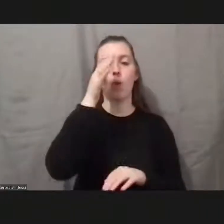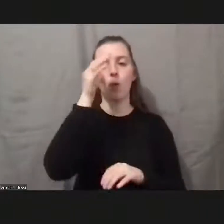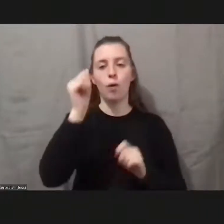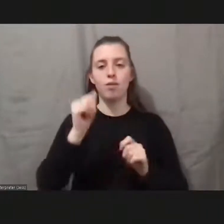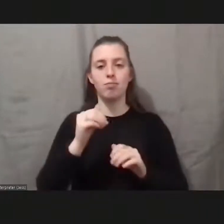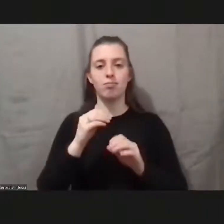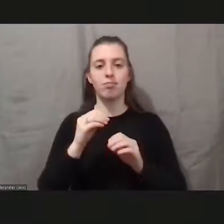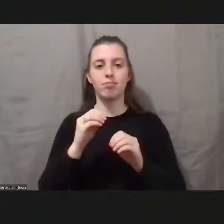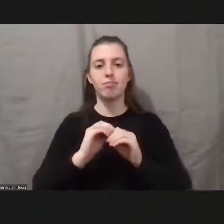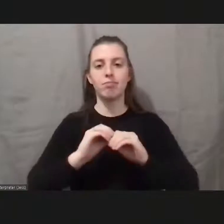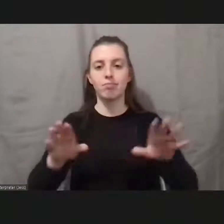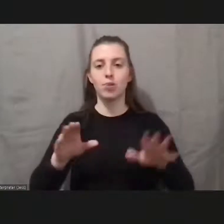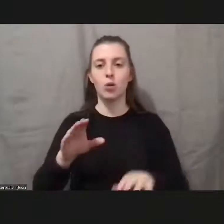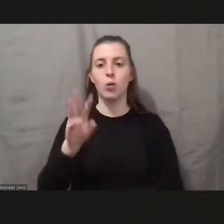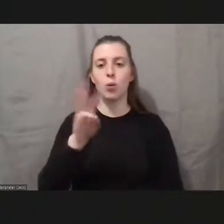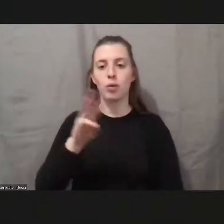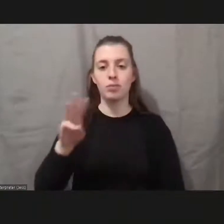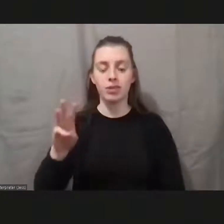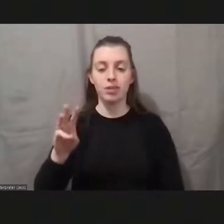on to